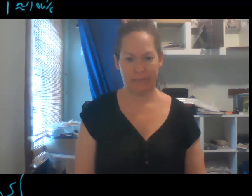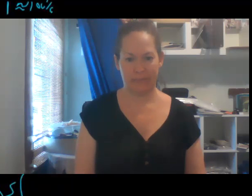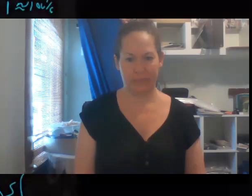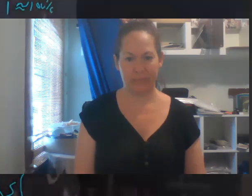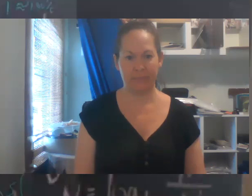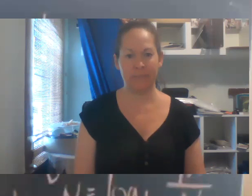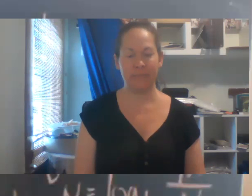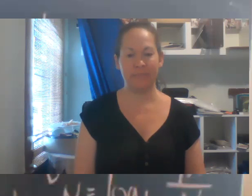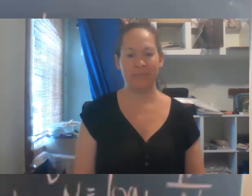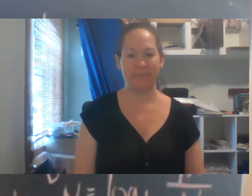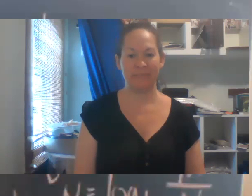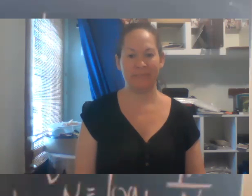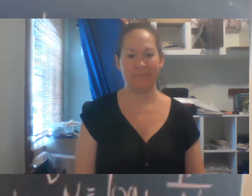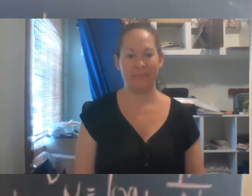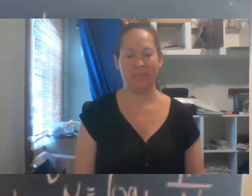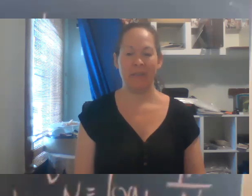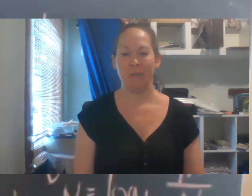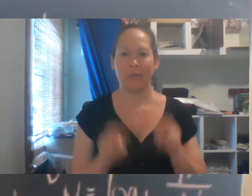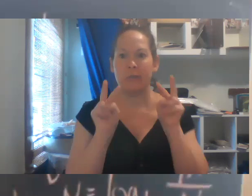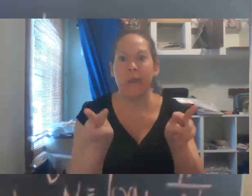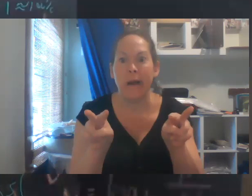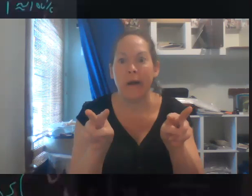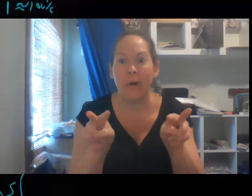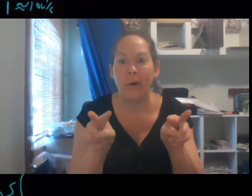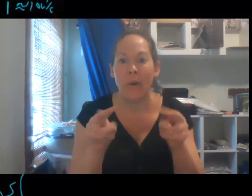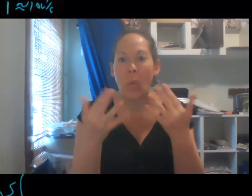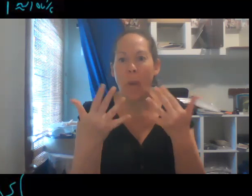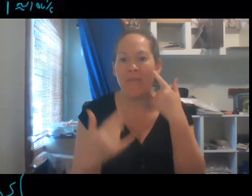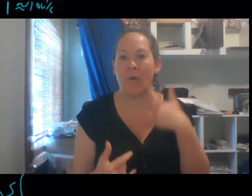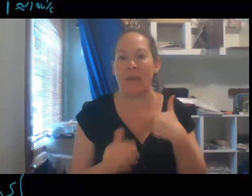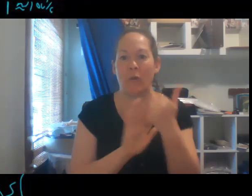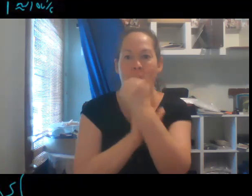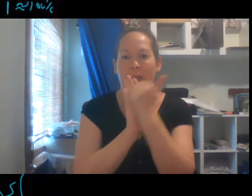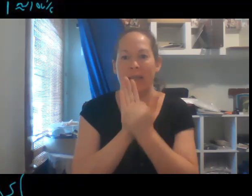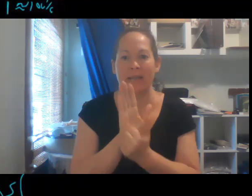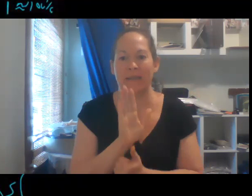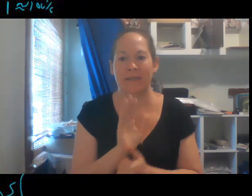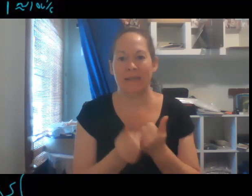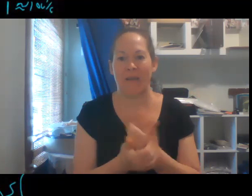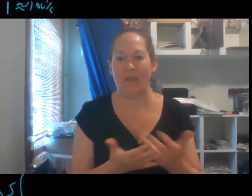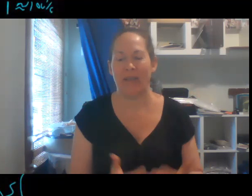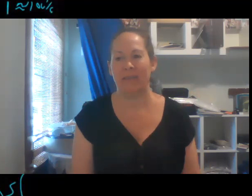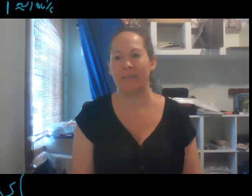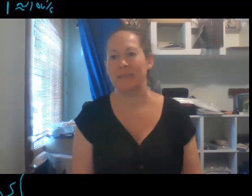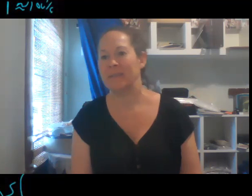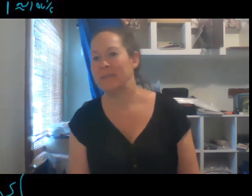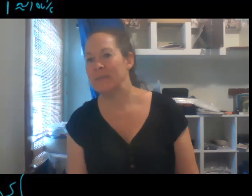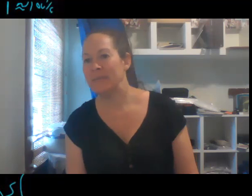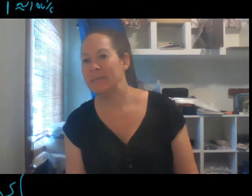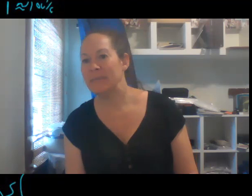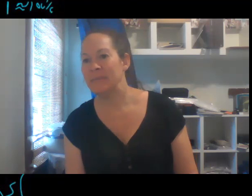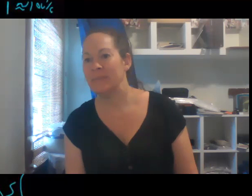see the rules. Stare at the rules while I clean the blackboard. Blackboard cleaning